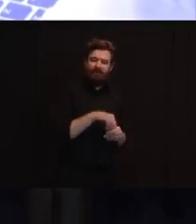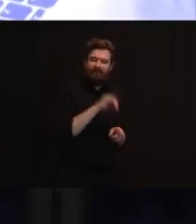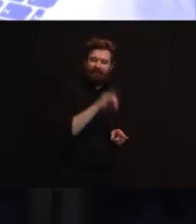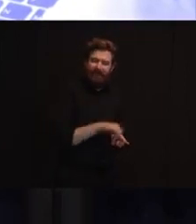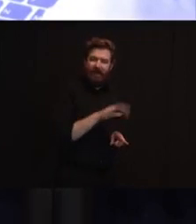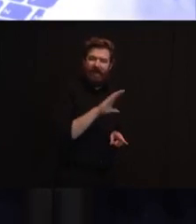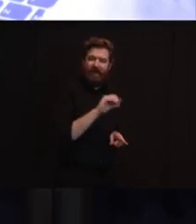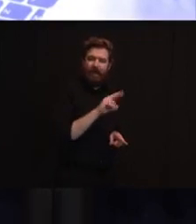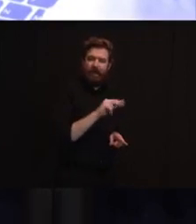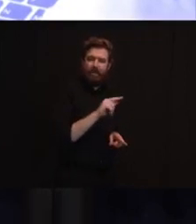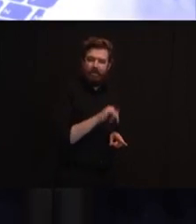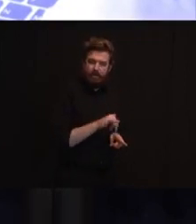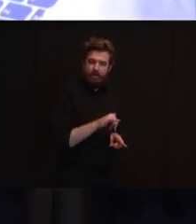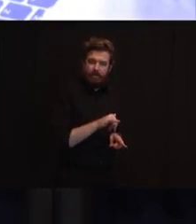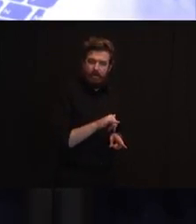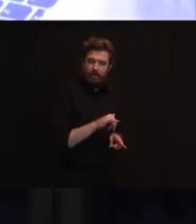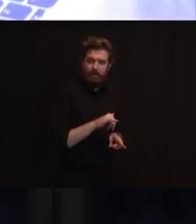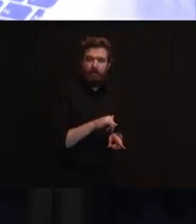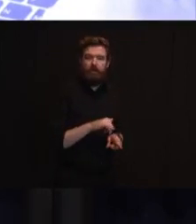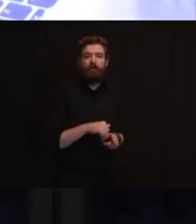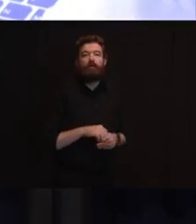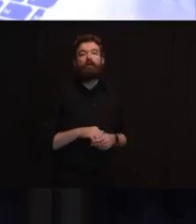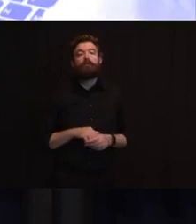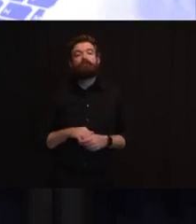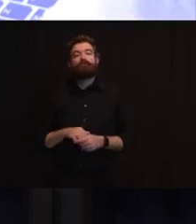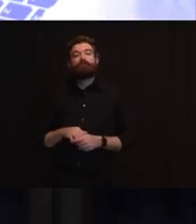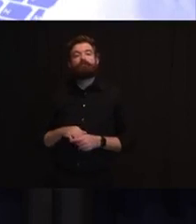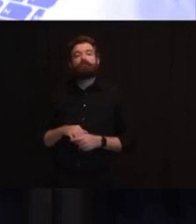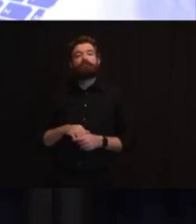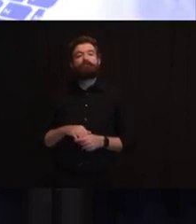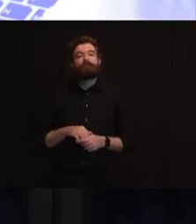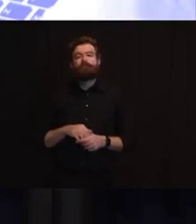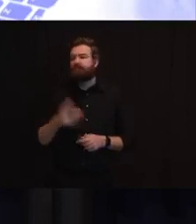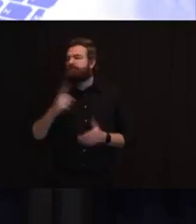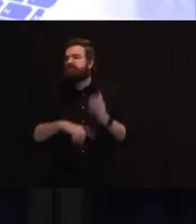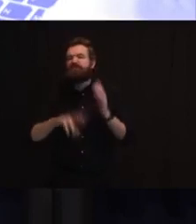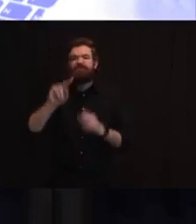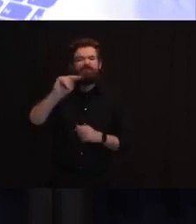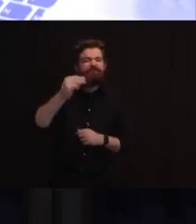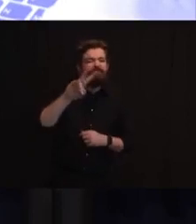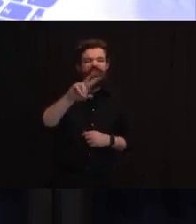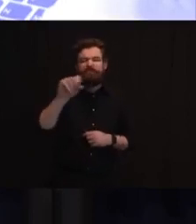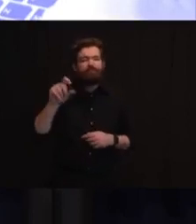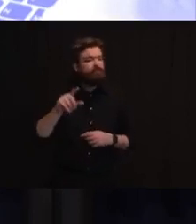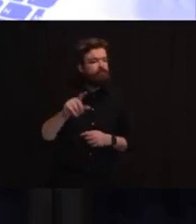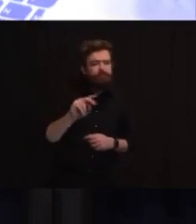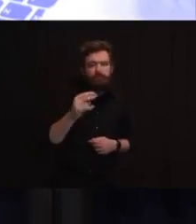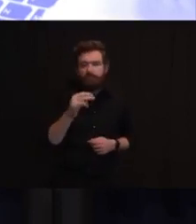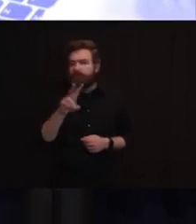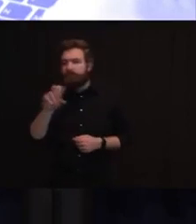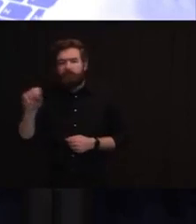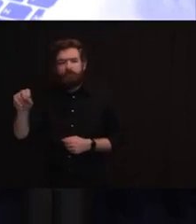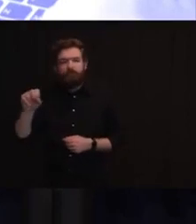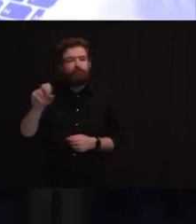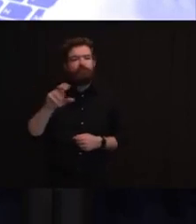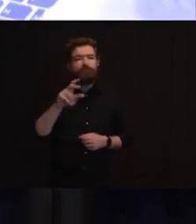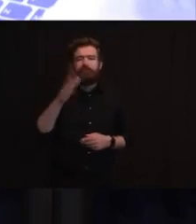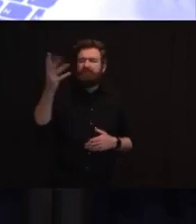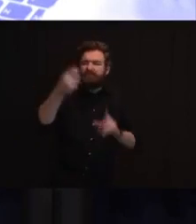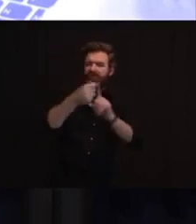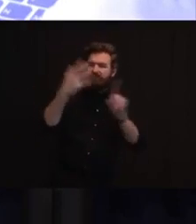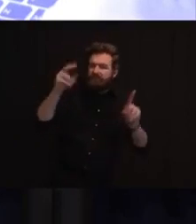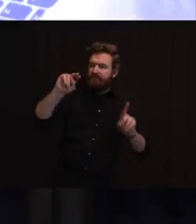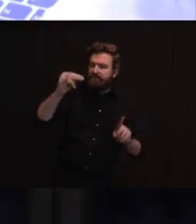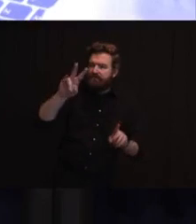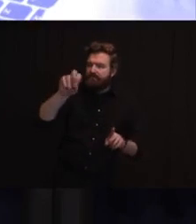NJVSS, what is that? NJDSS. What was that? The NJVSS, I'm sorry, you mentioned that. I didn't know what that was.